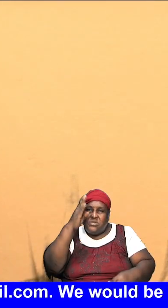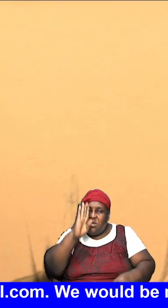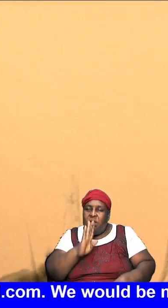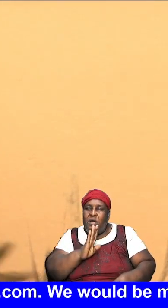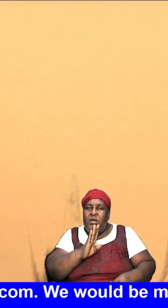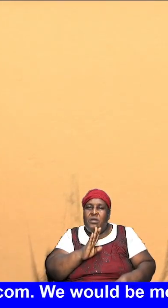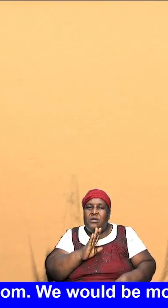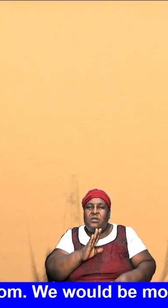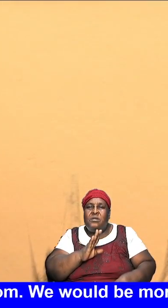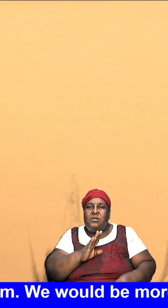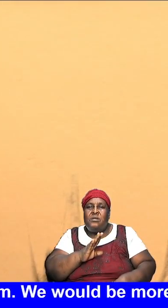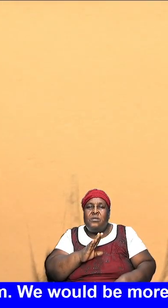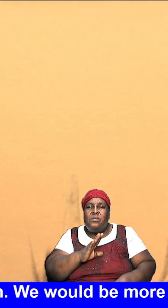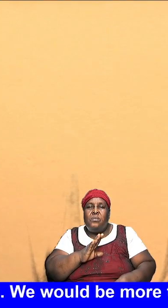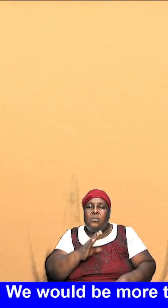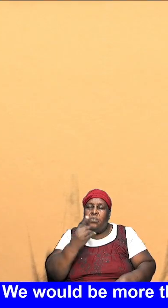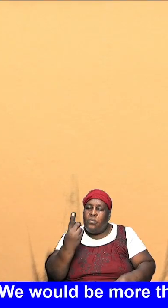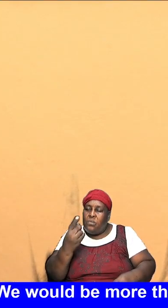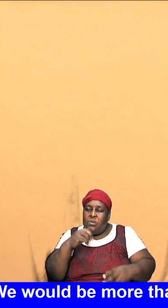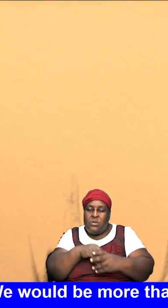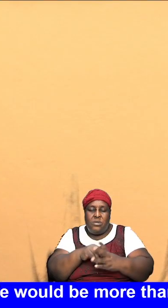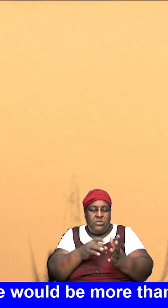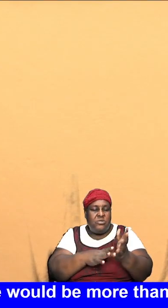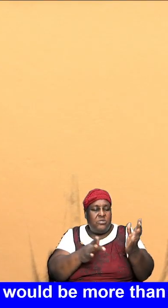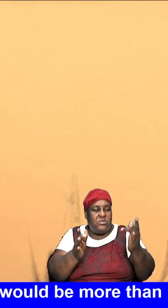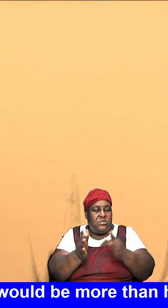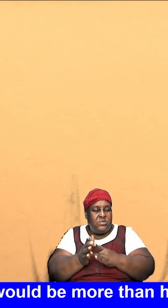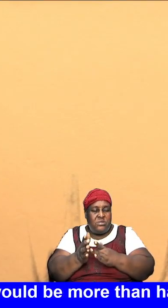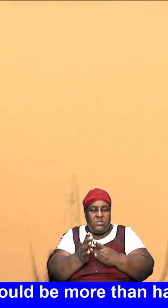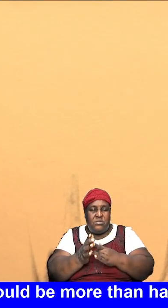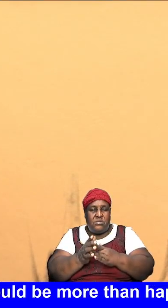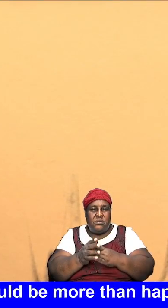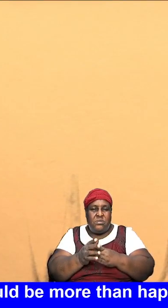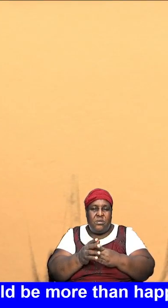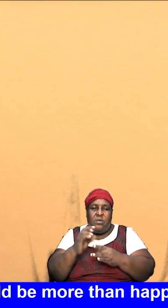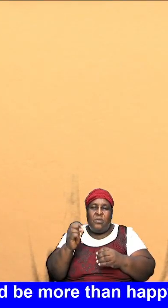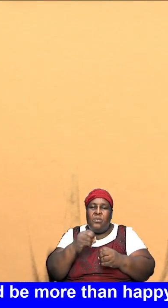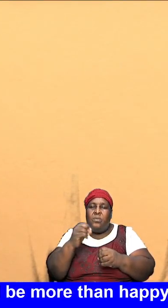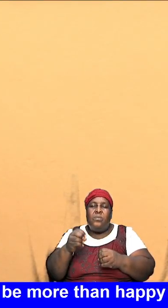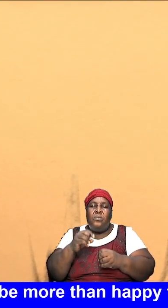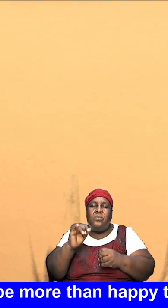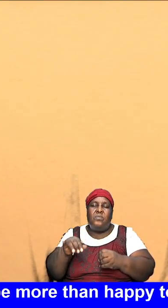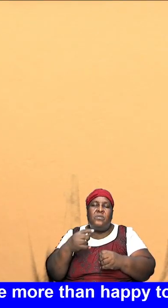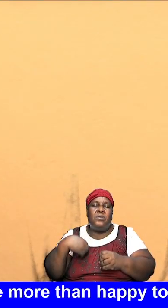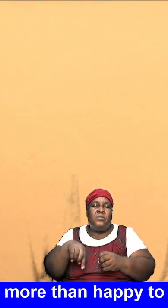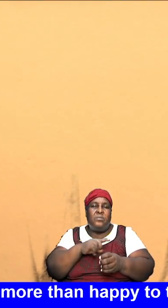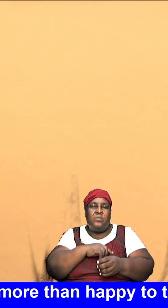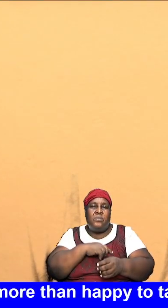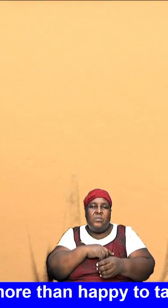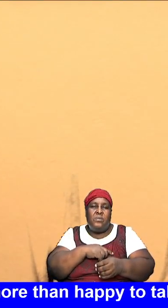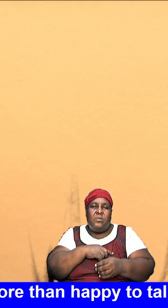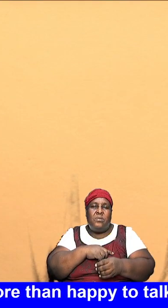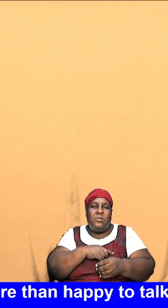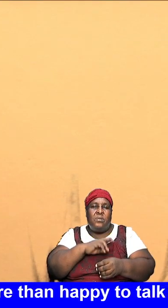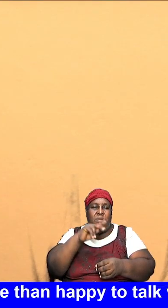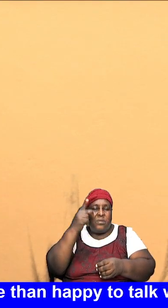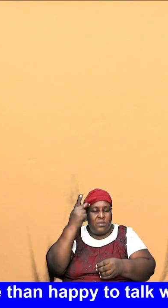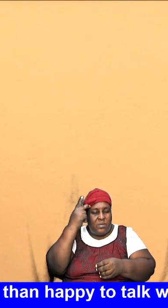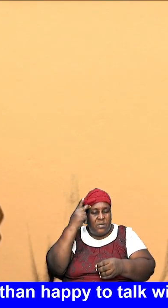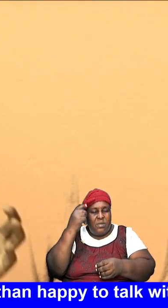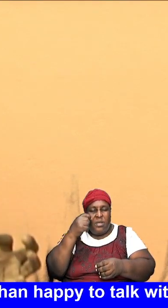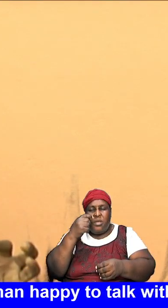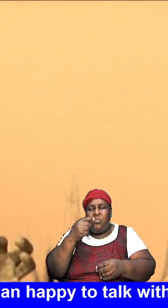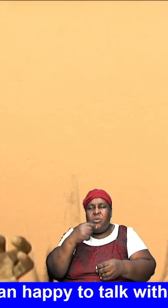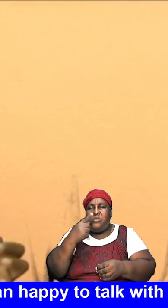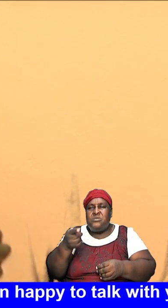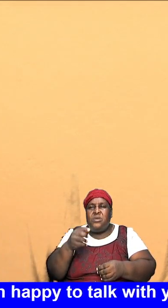ultimate. It's only in Jesus. All that we might desire. Like Paul said, all that I may know